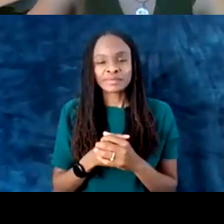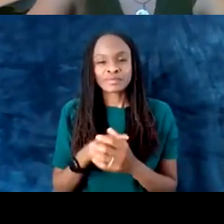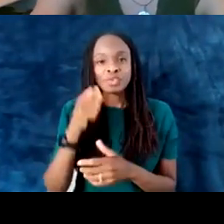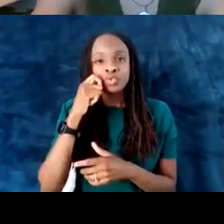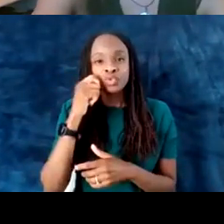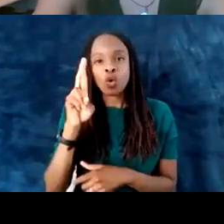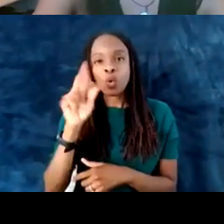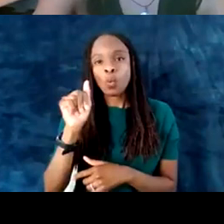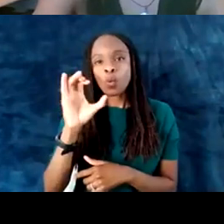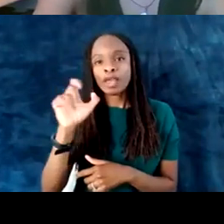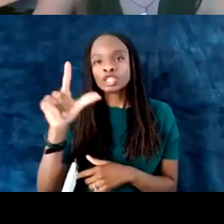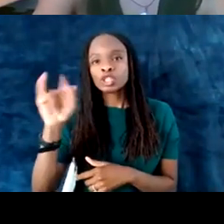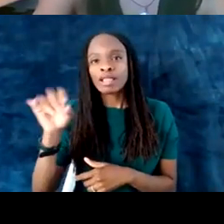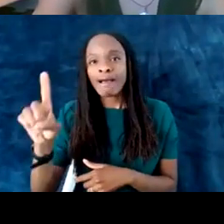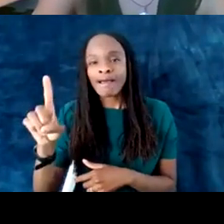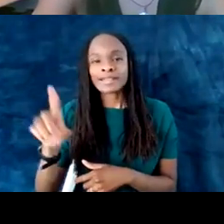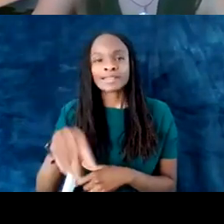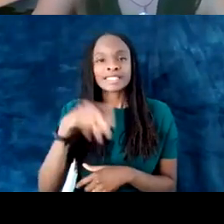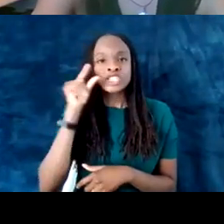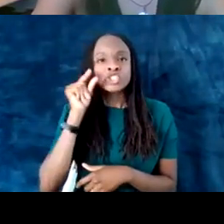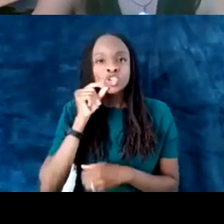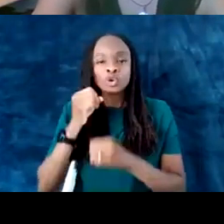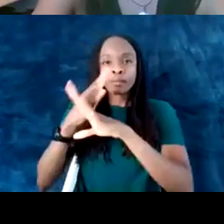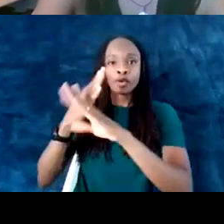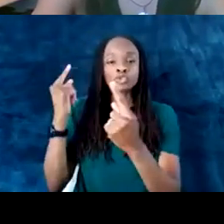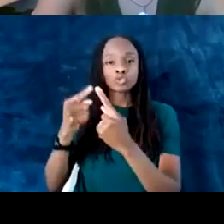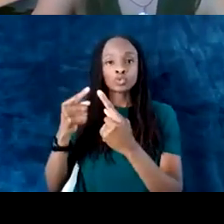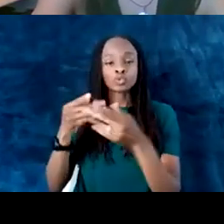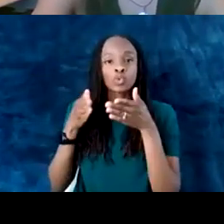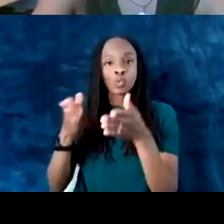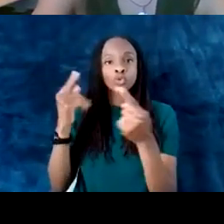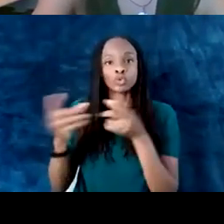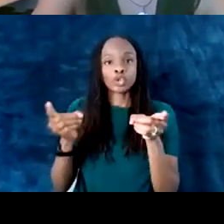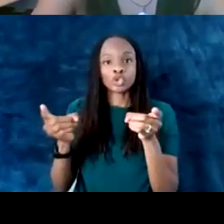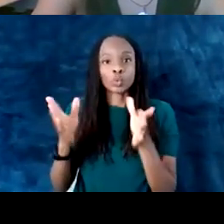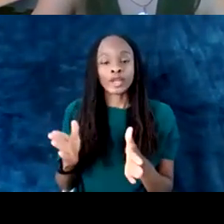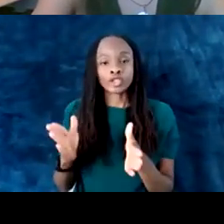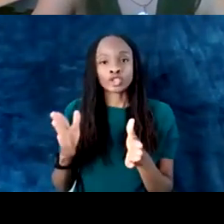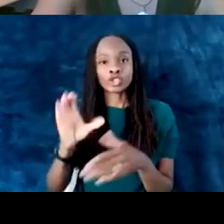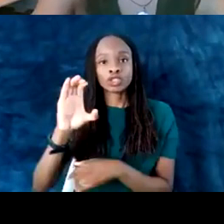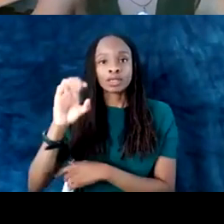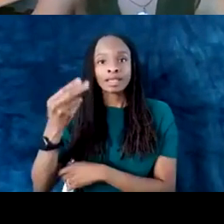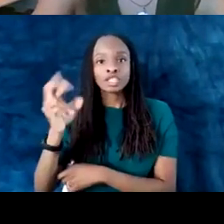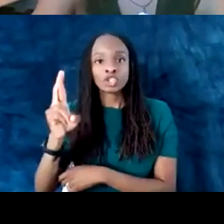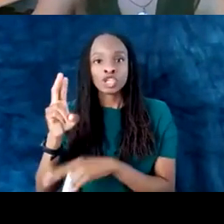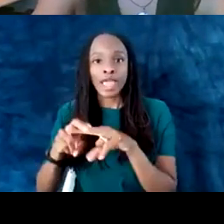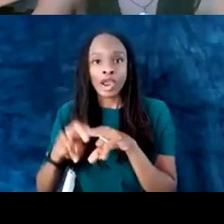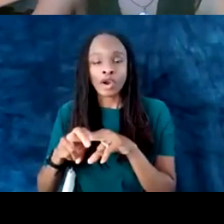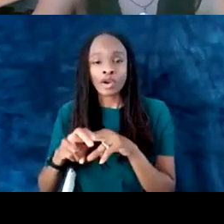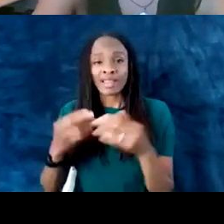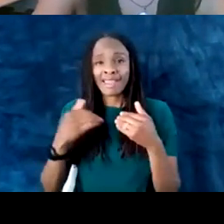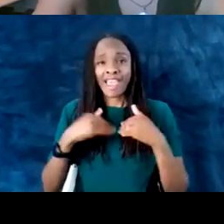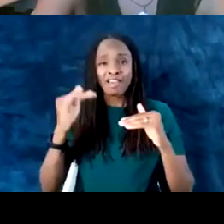racialized and gendered barriers to the road to the director's chair? You know, are there discrepancies